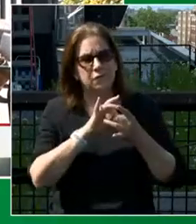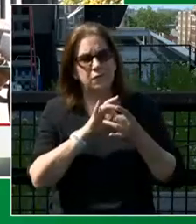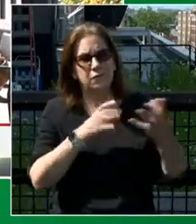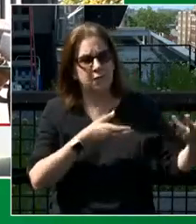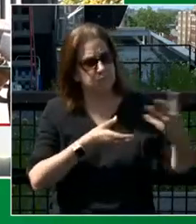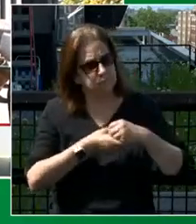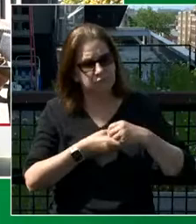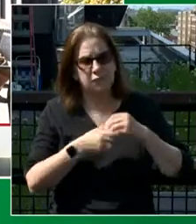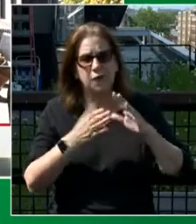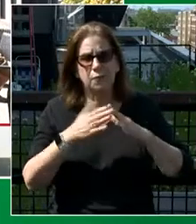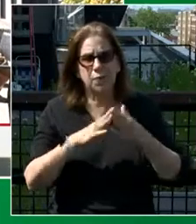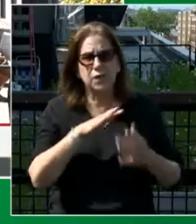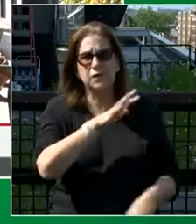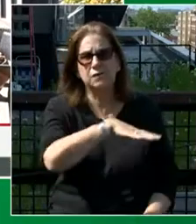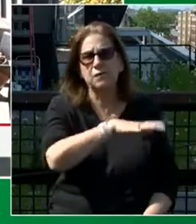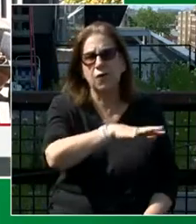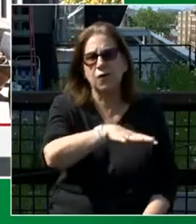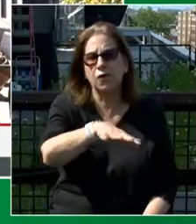So make sure you go to